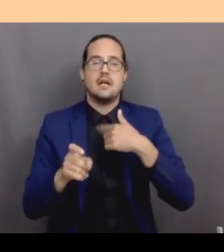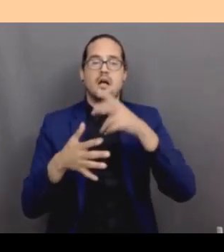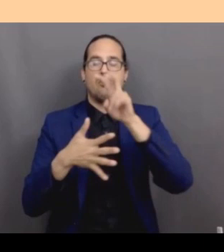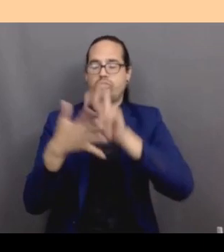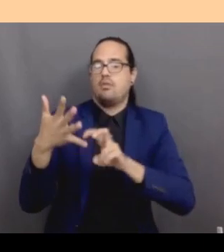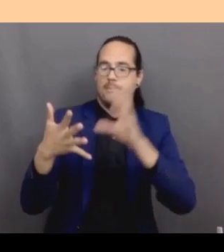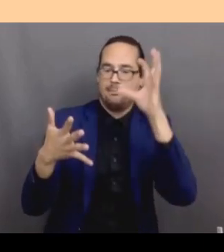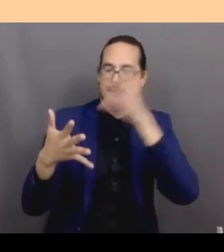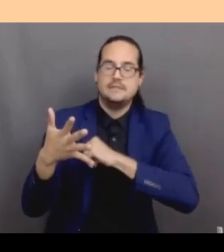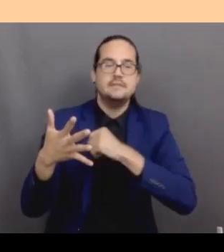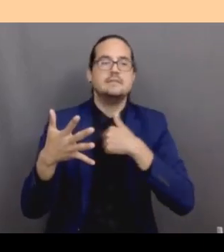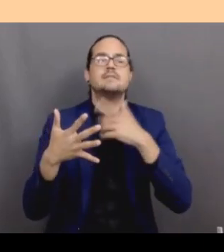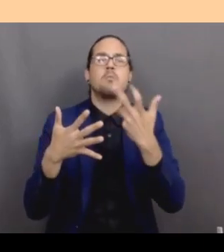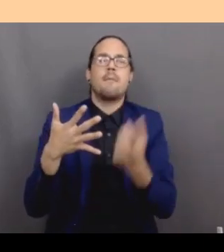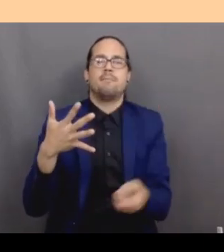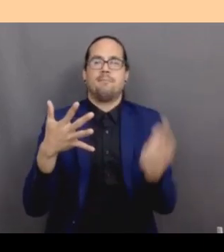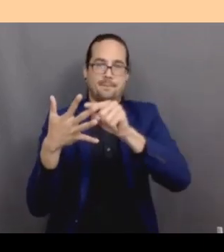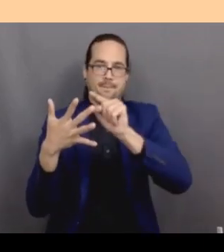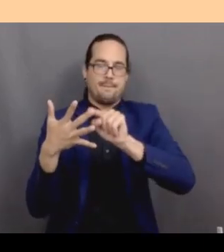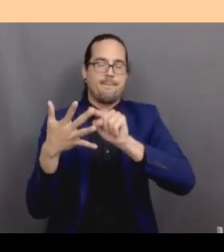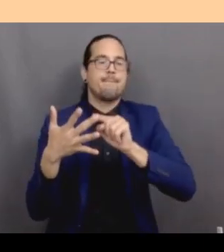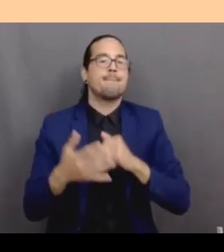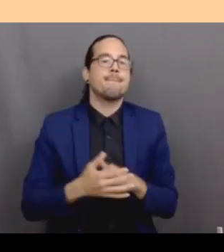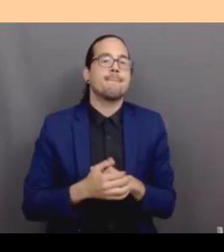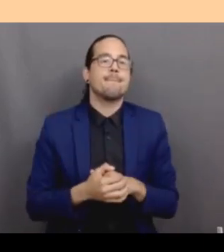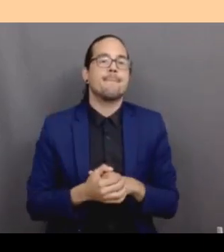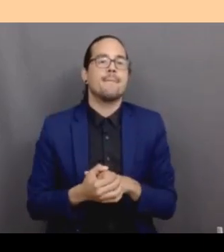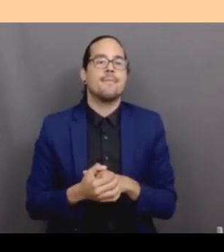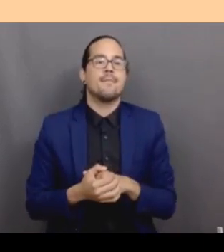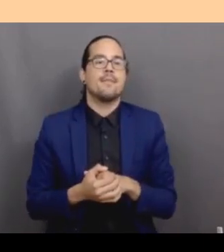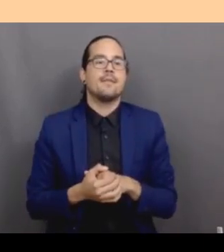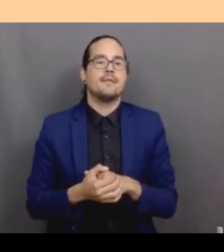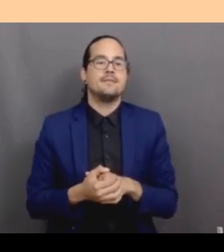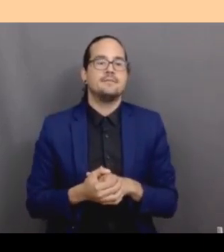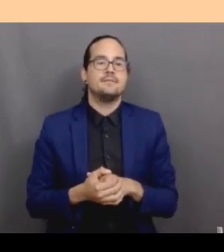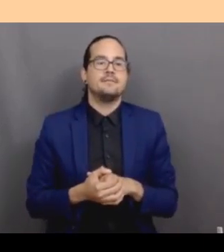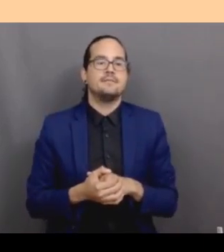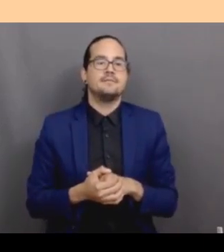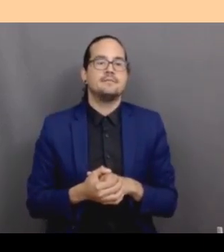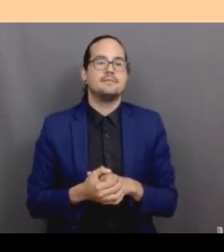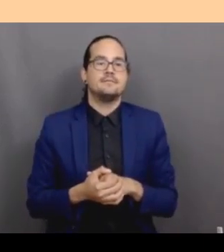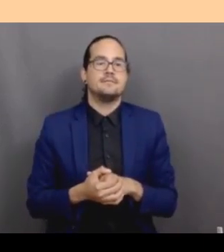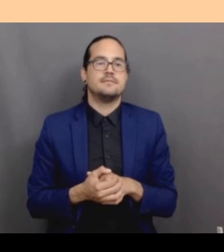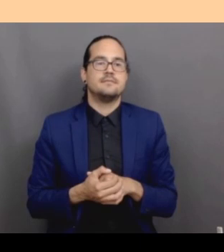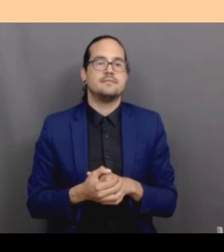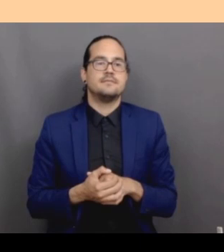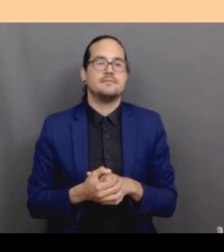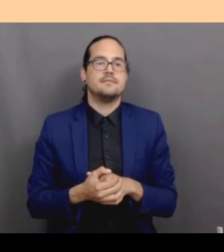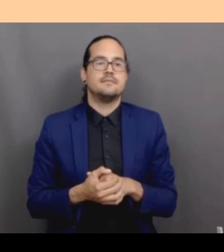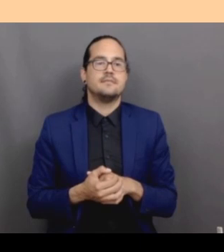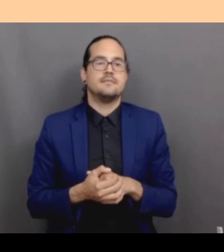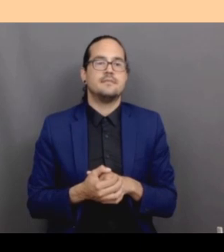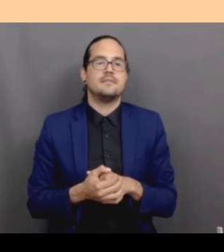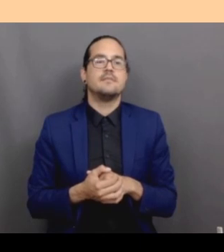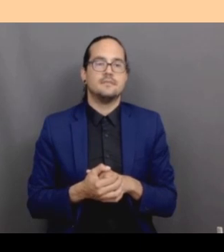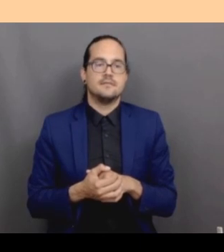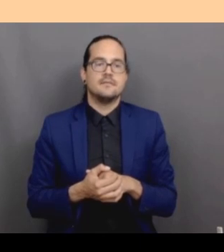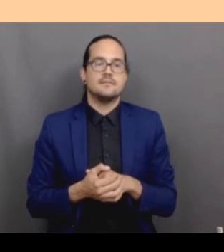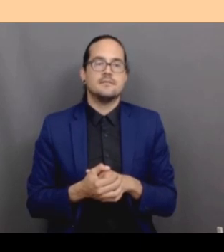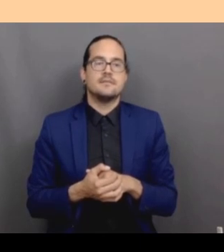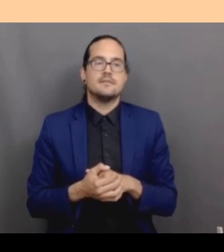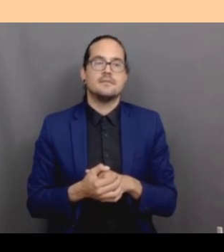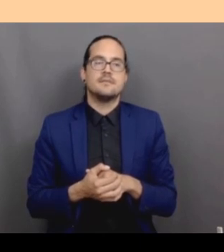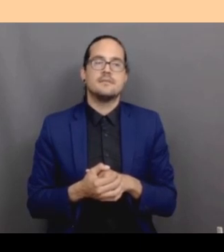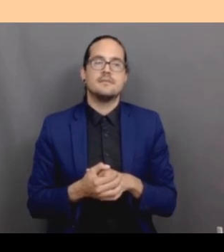a thought in the community that one has to pay to get tested, or there's some sort